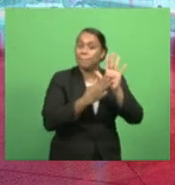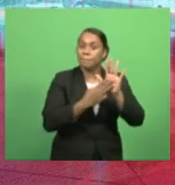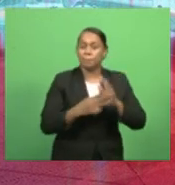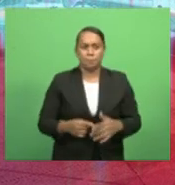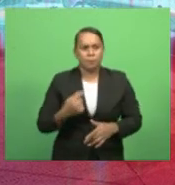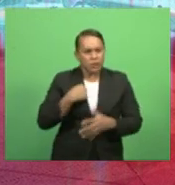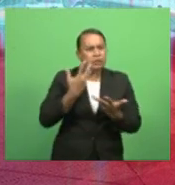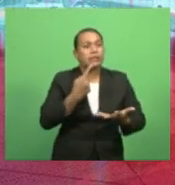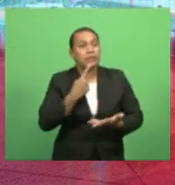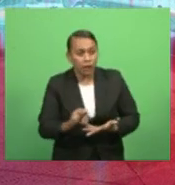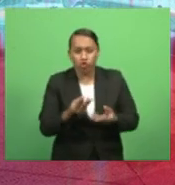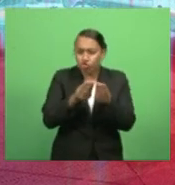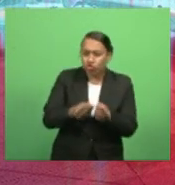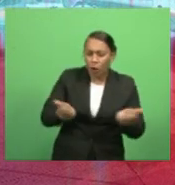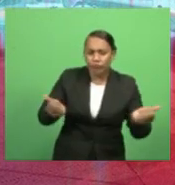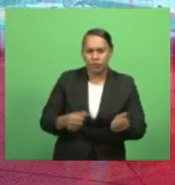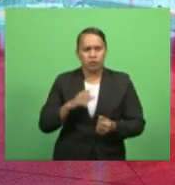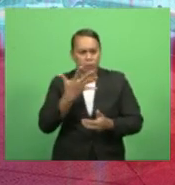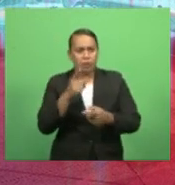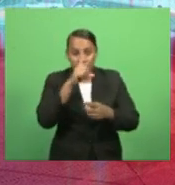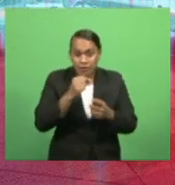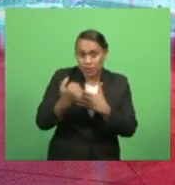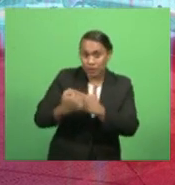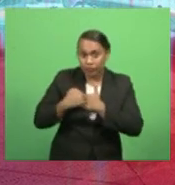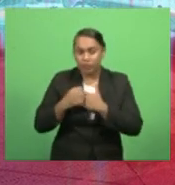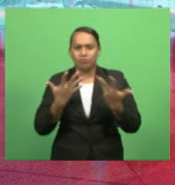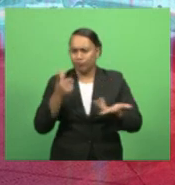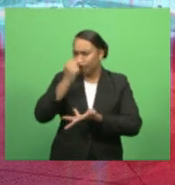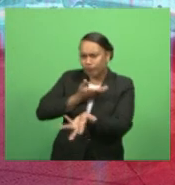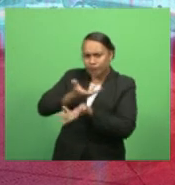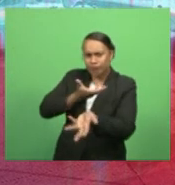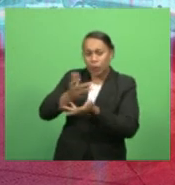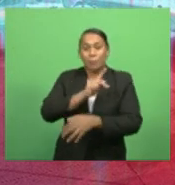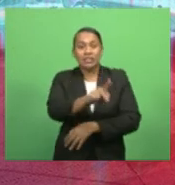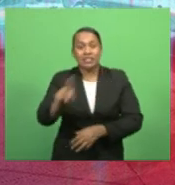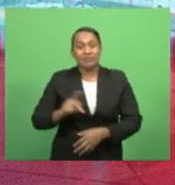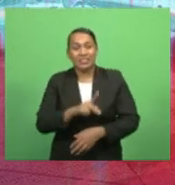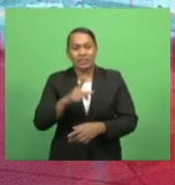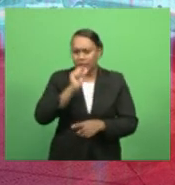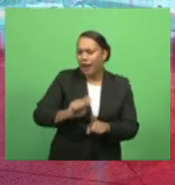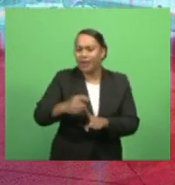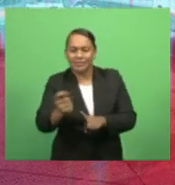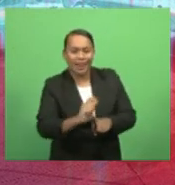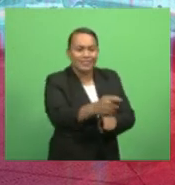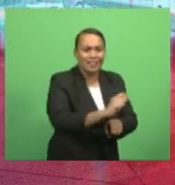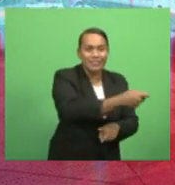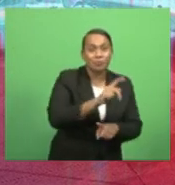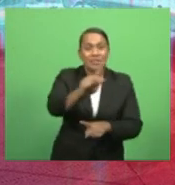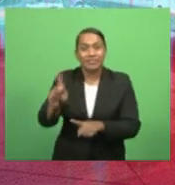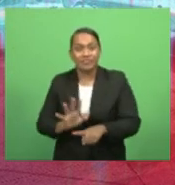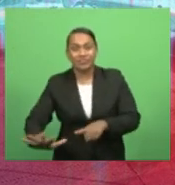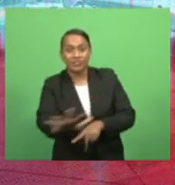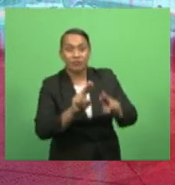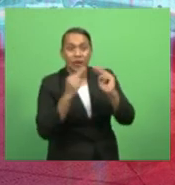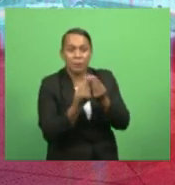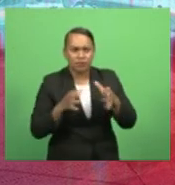get that sorted and we can do that safely, then we'll be talking to our Pacific neighbours. So that is in our minds, but it's about just taking it step by step. It